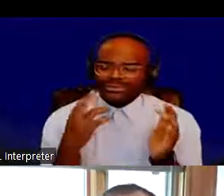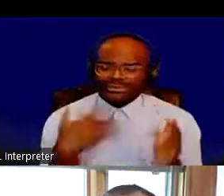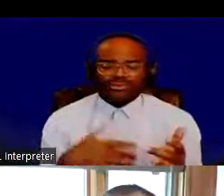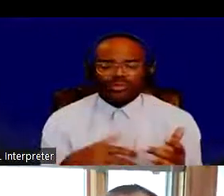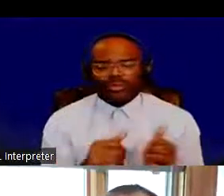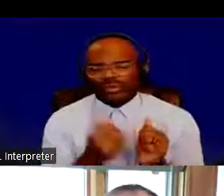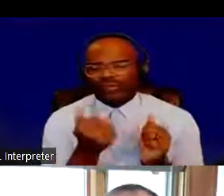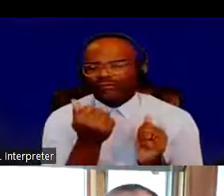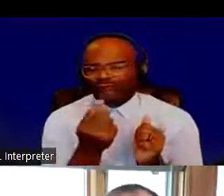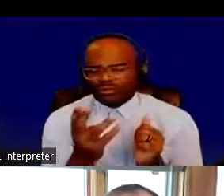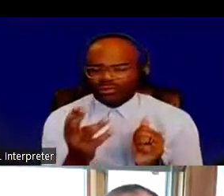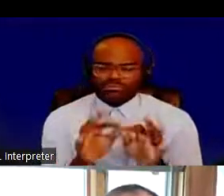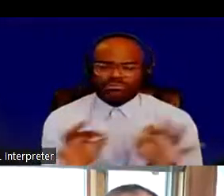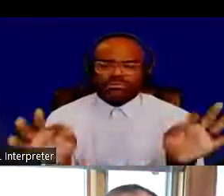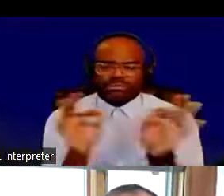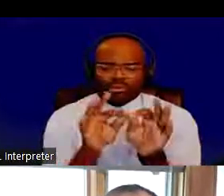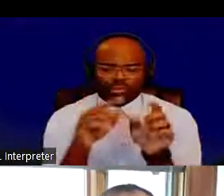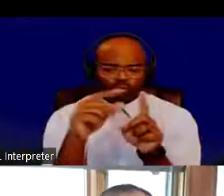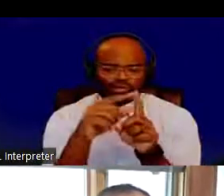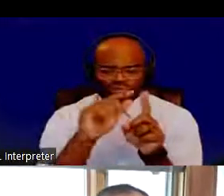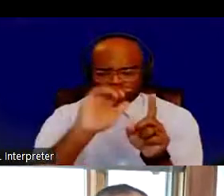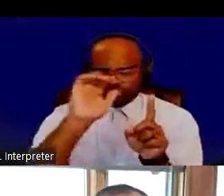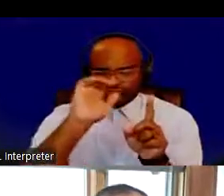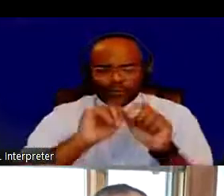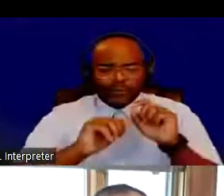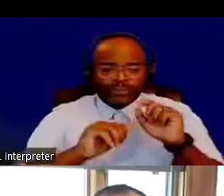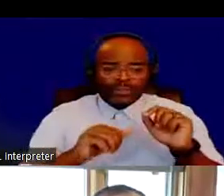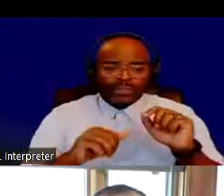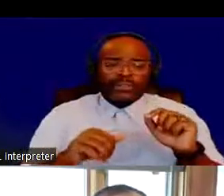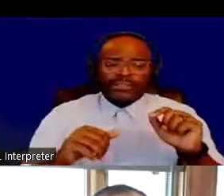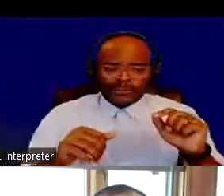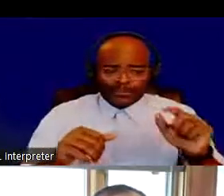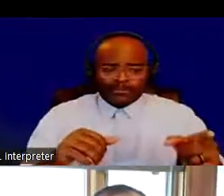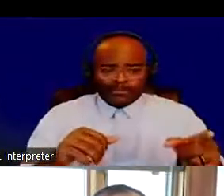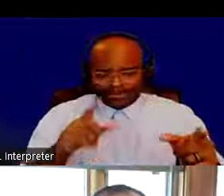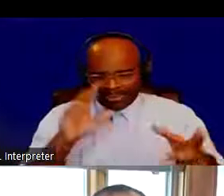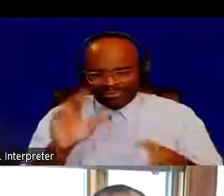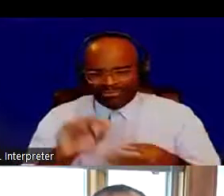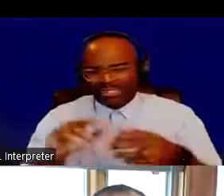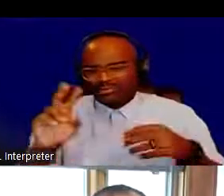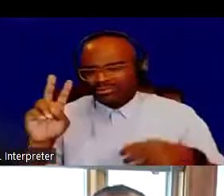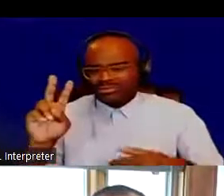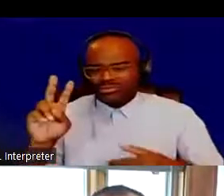search terms here that churned up over 2,000